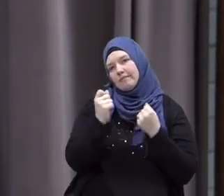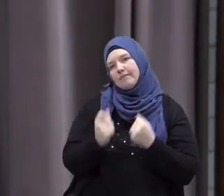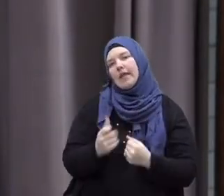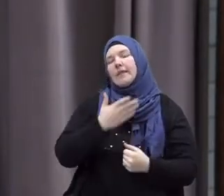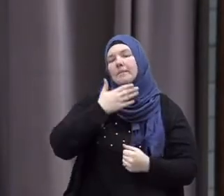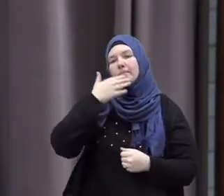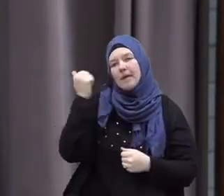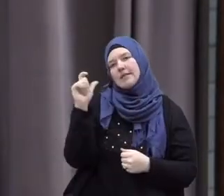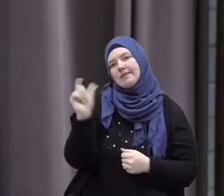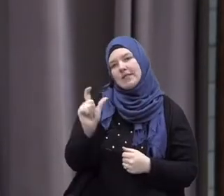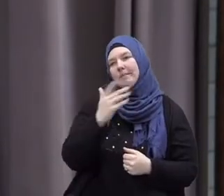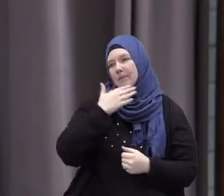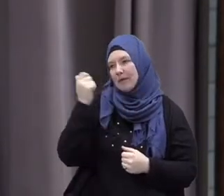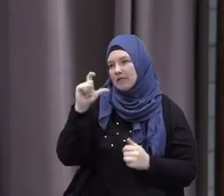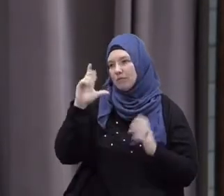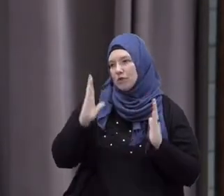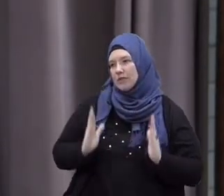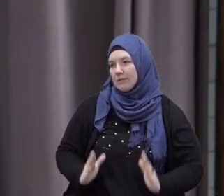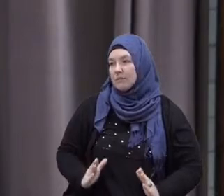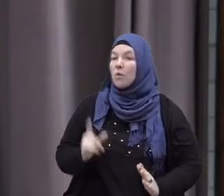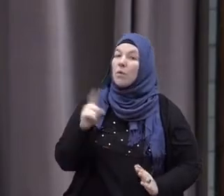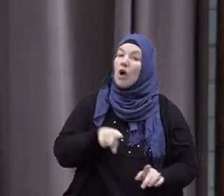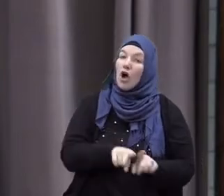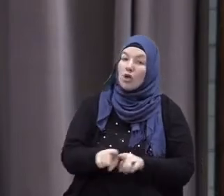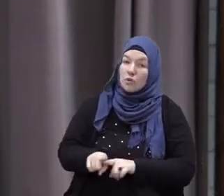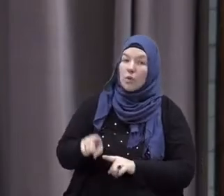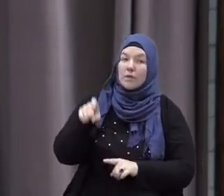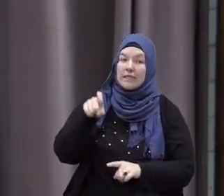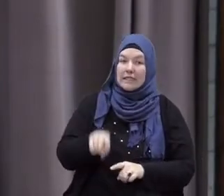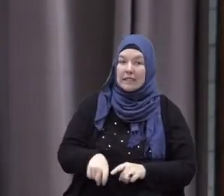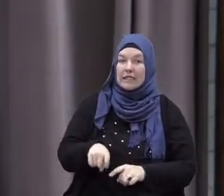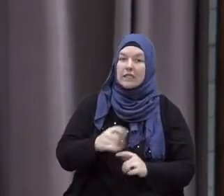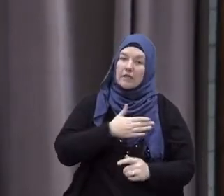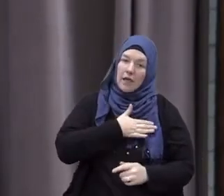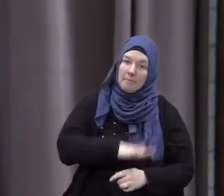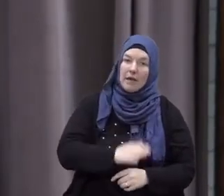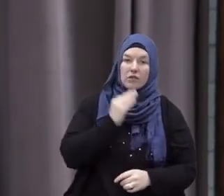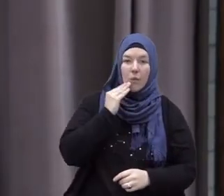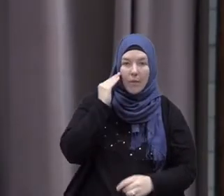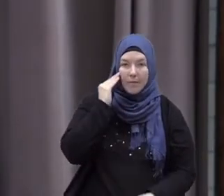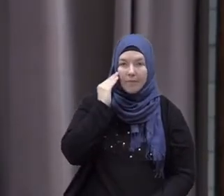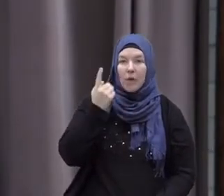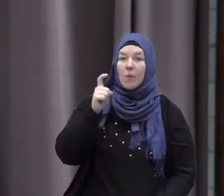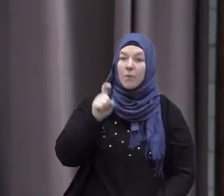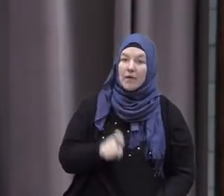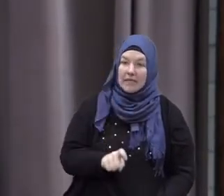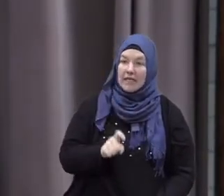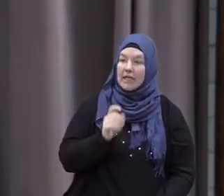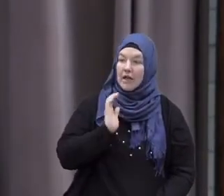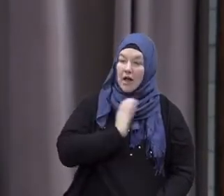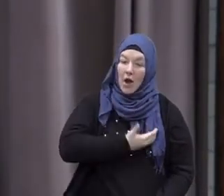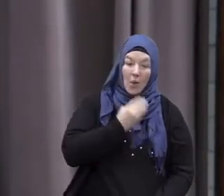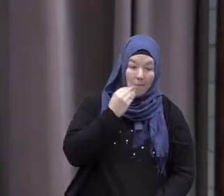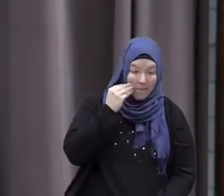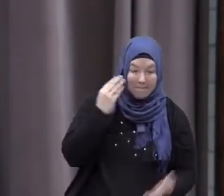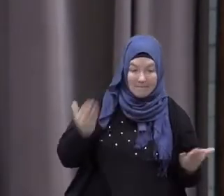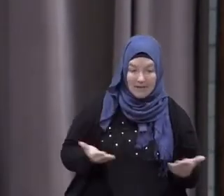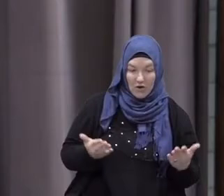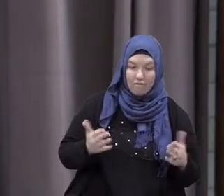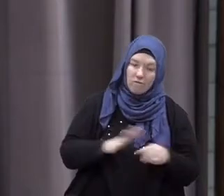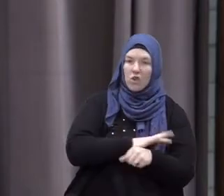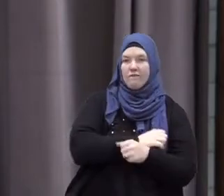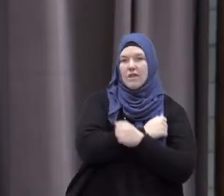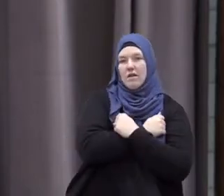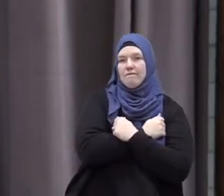the best of Muslims. We need the same at home. We need our homes to be homes of love.